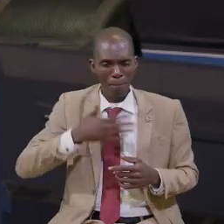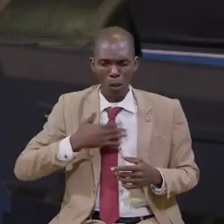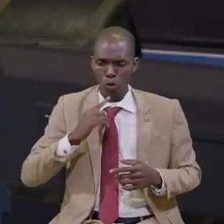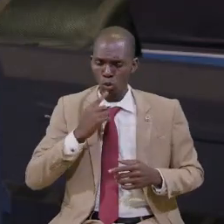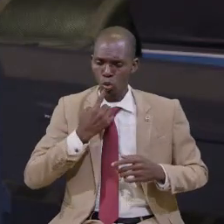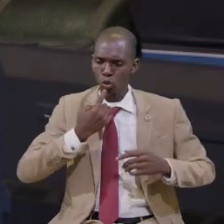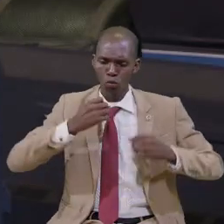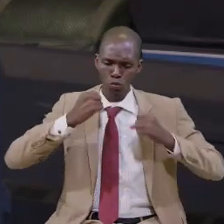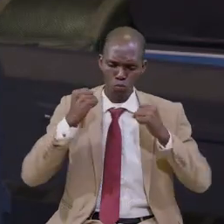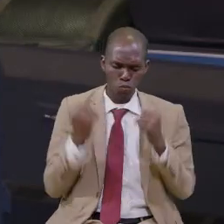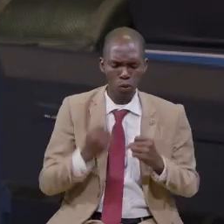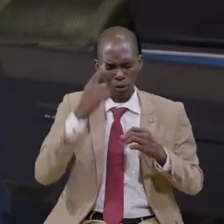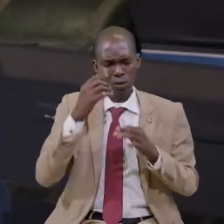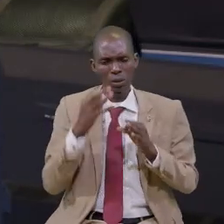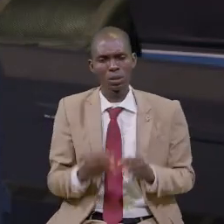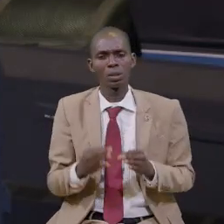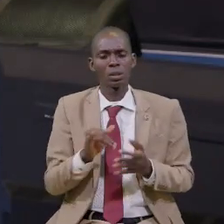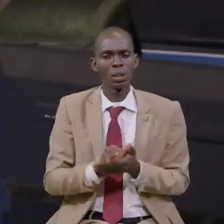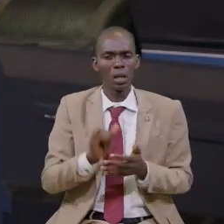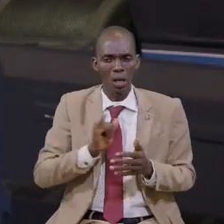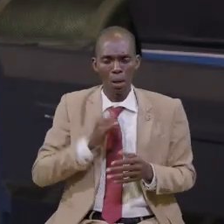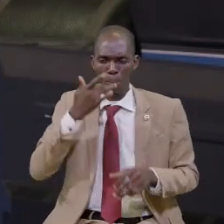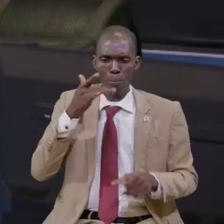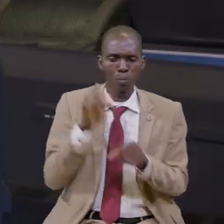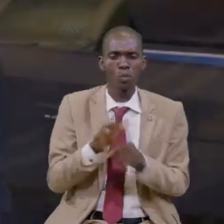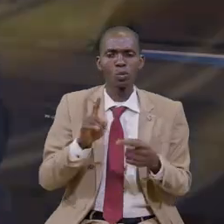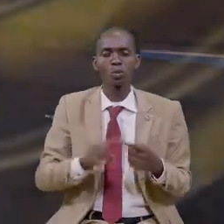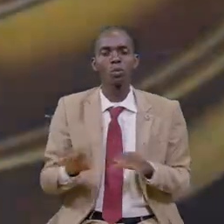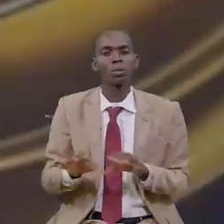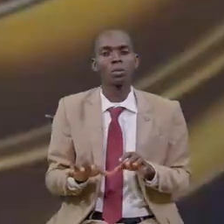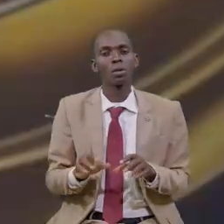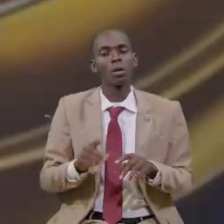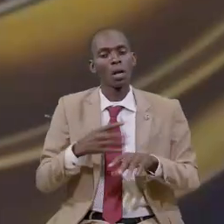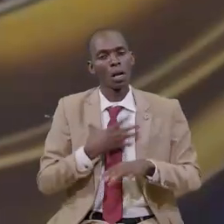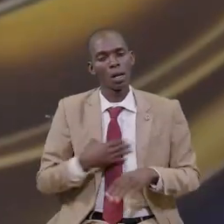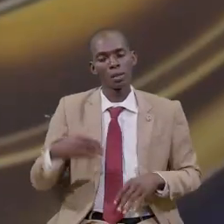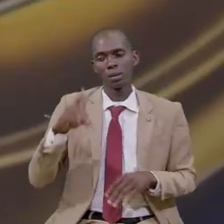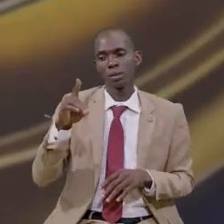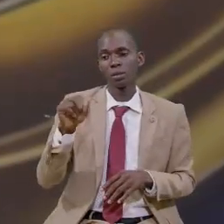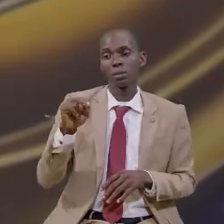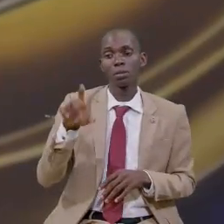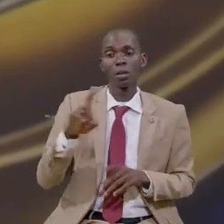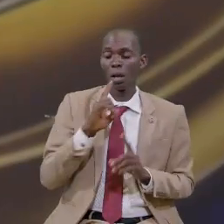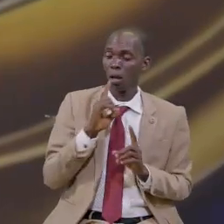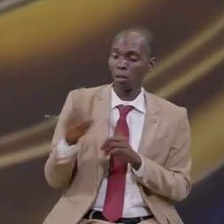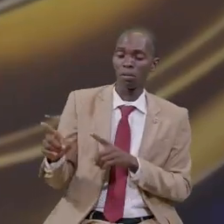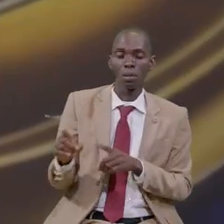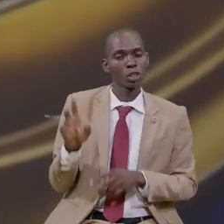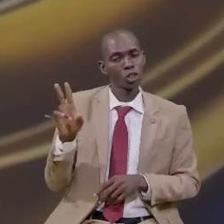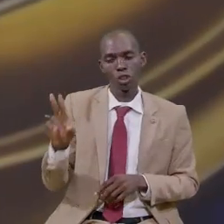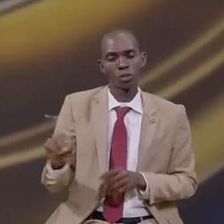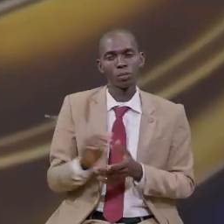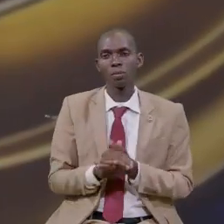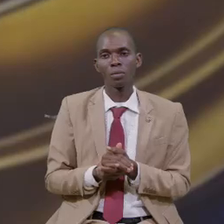a change maker. And Daniel said, no. And my partner